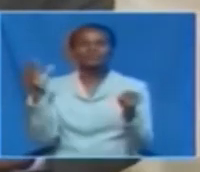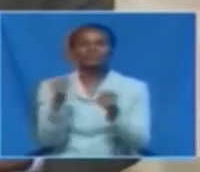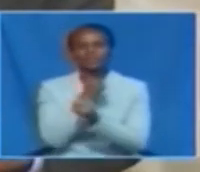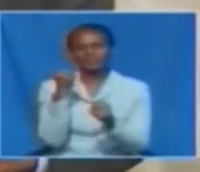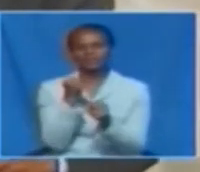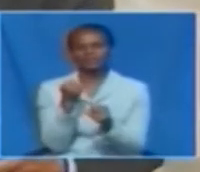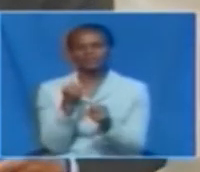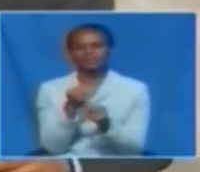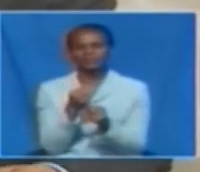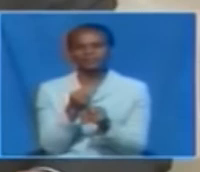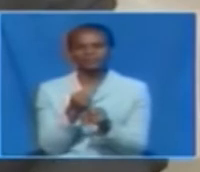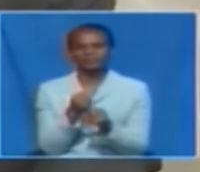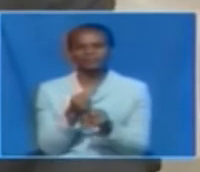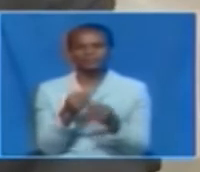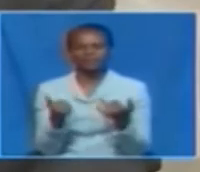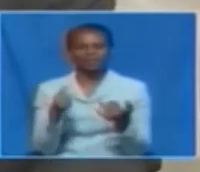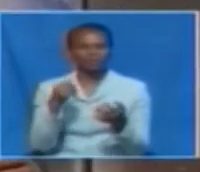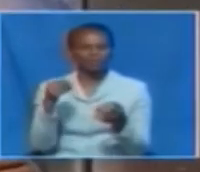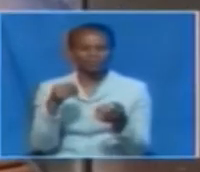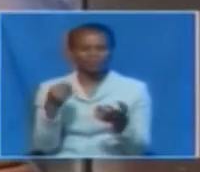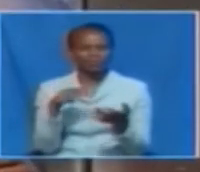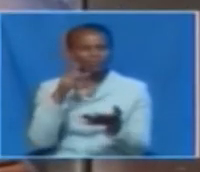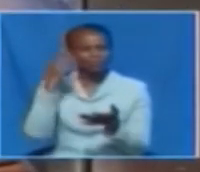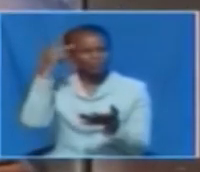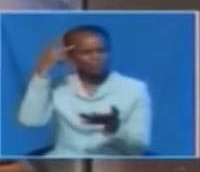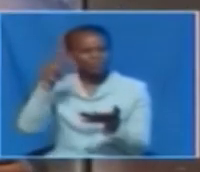reality. How many parties have approached you apart from the PF?